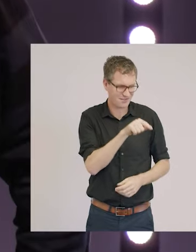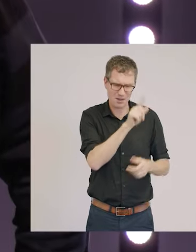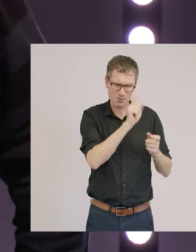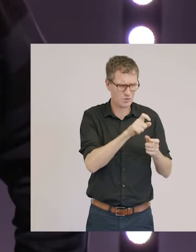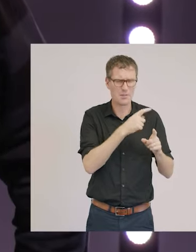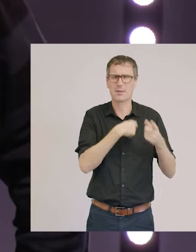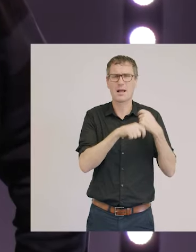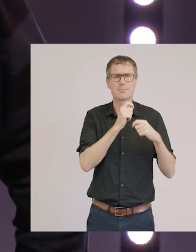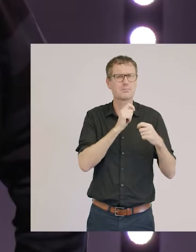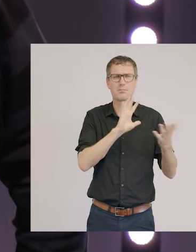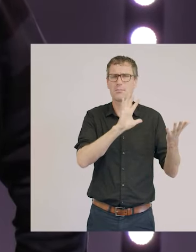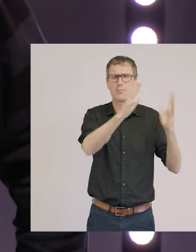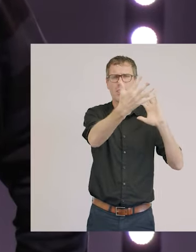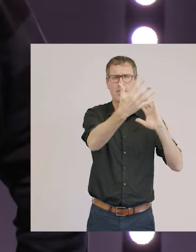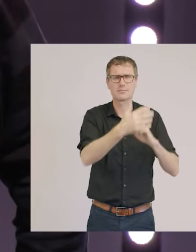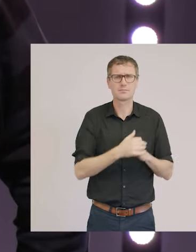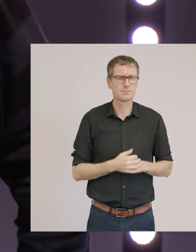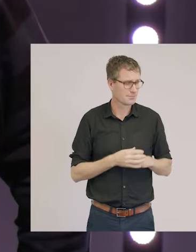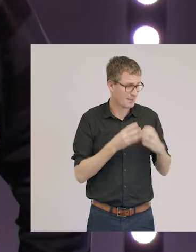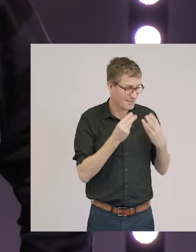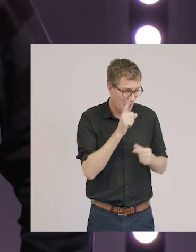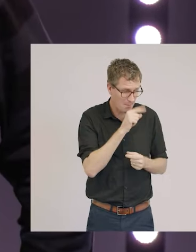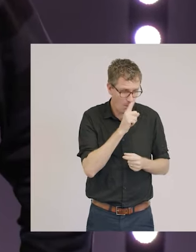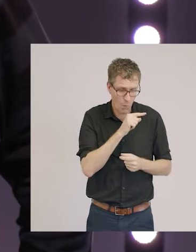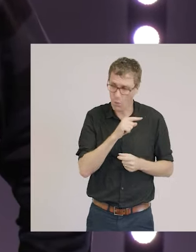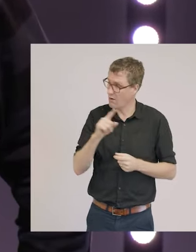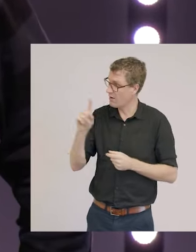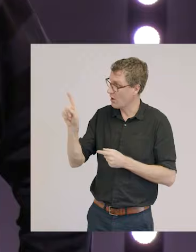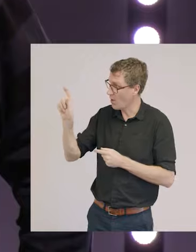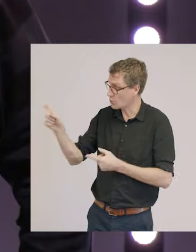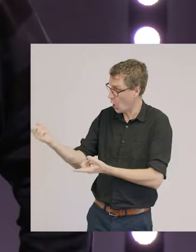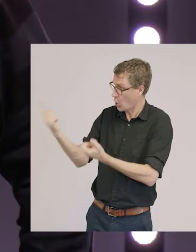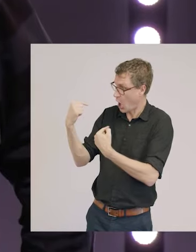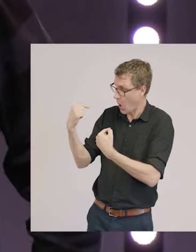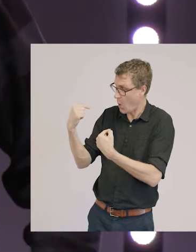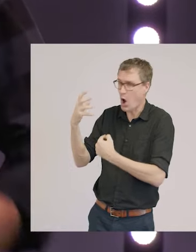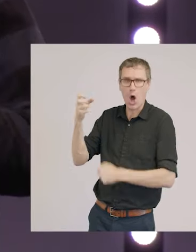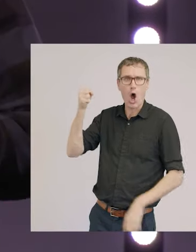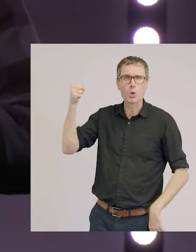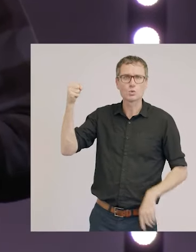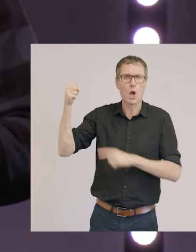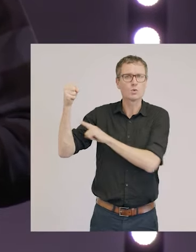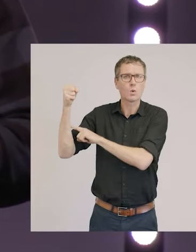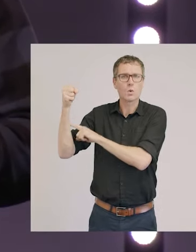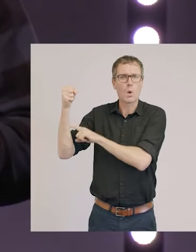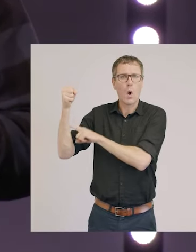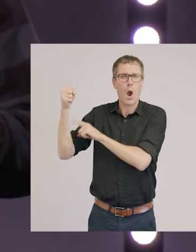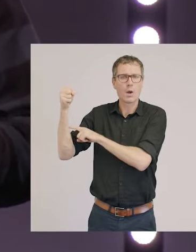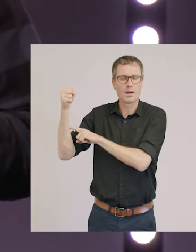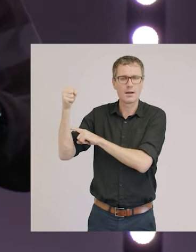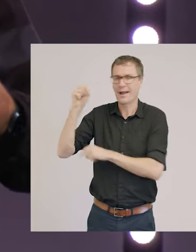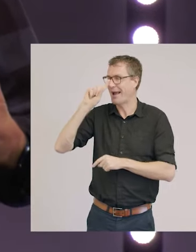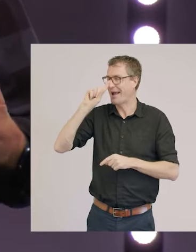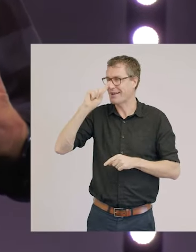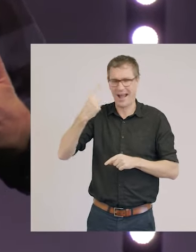that probably they thought was right, but it just led the person completely astray. And some people are holding on to things that people